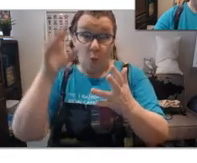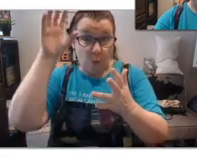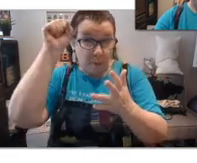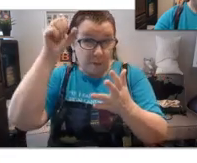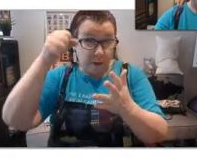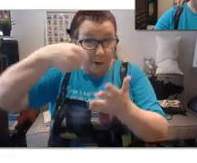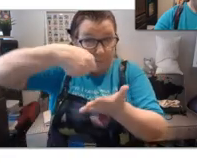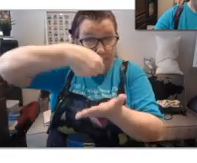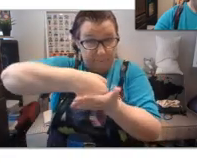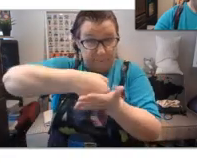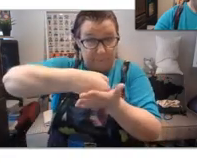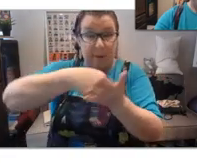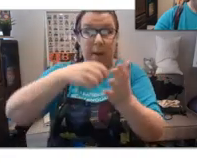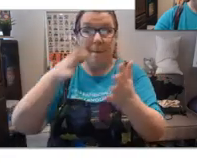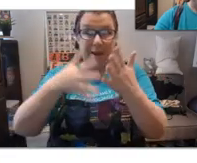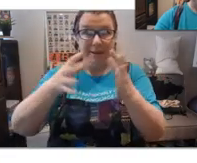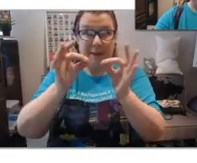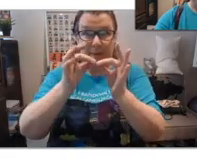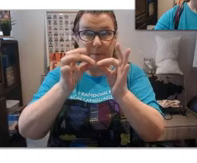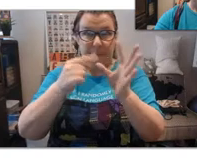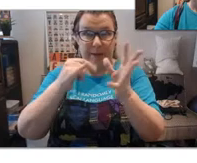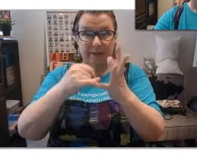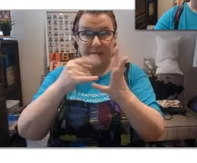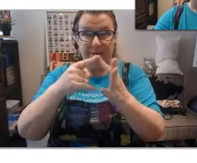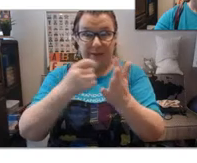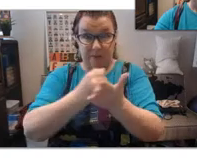So if you've got, remember, the base